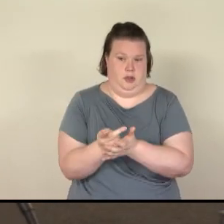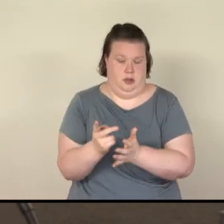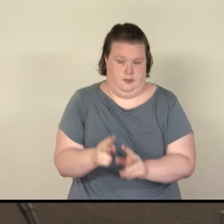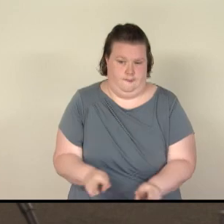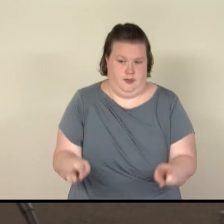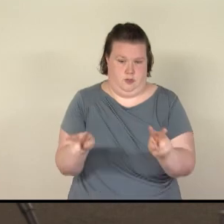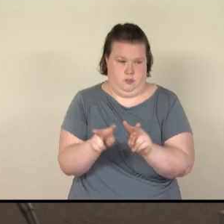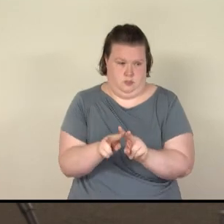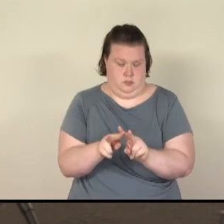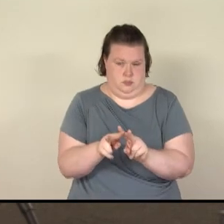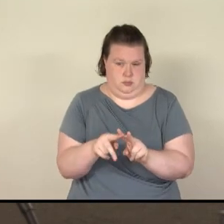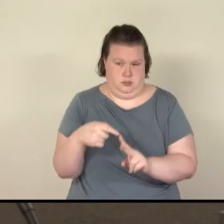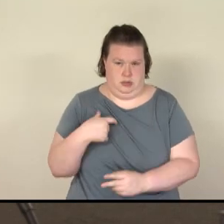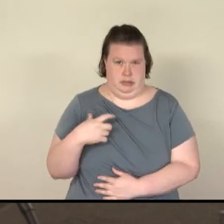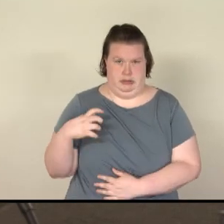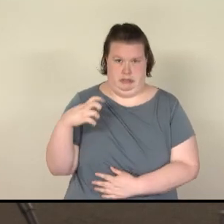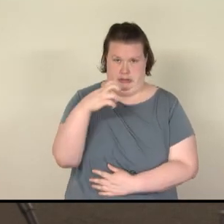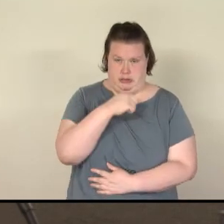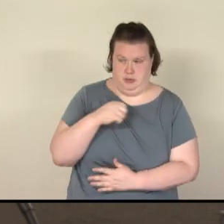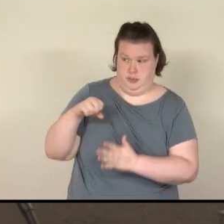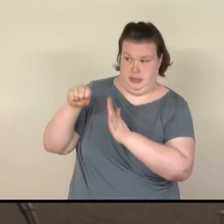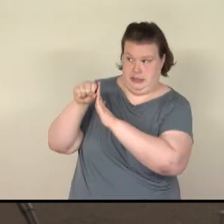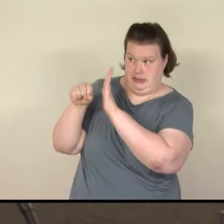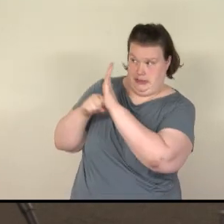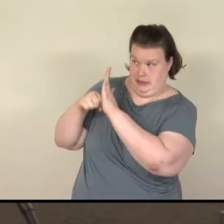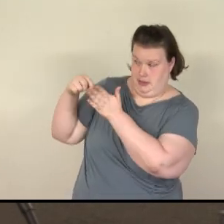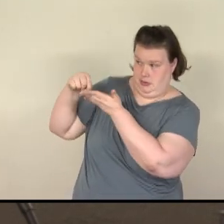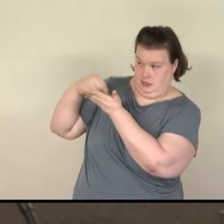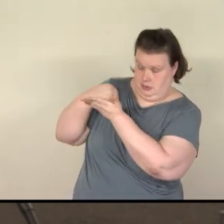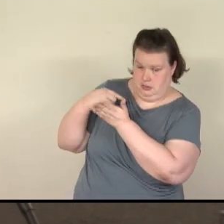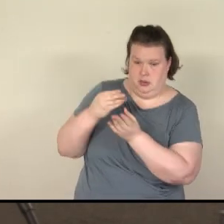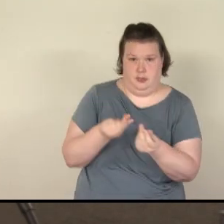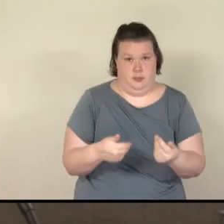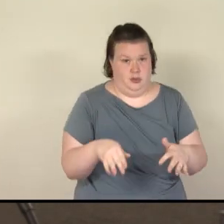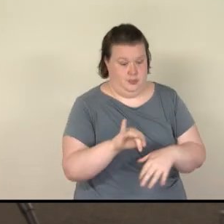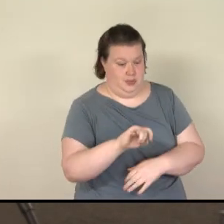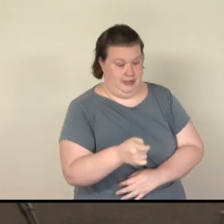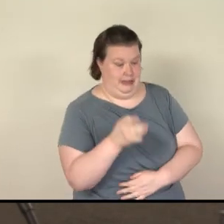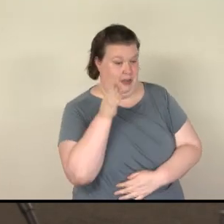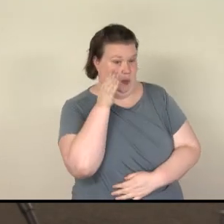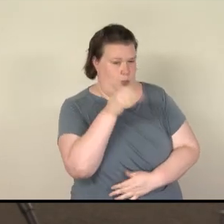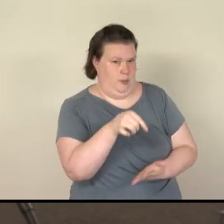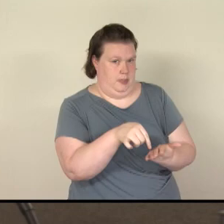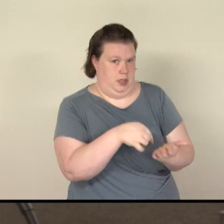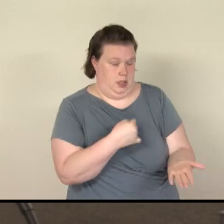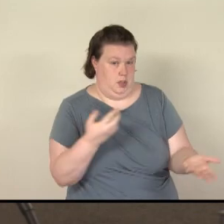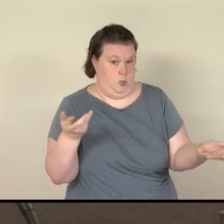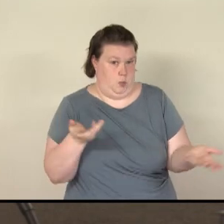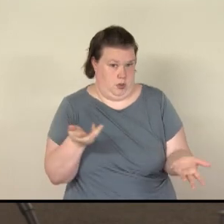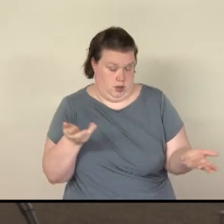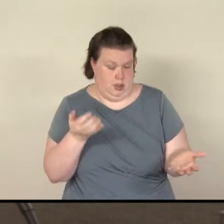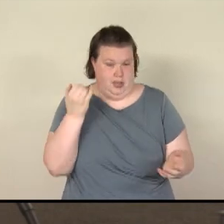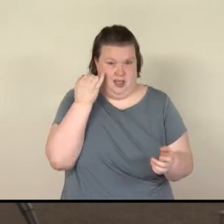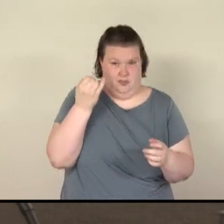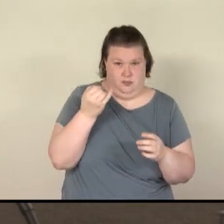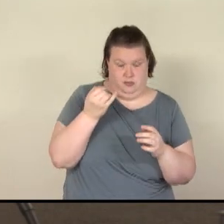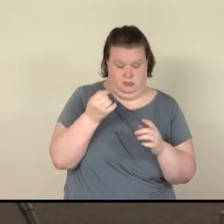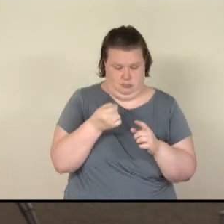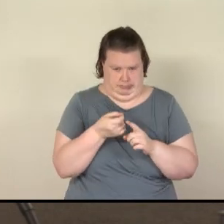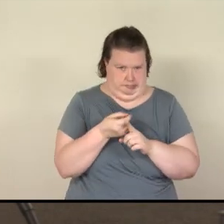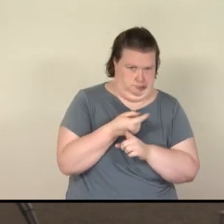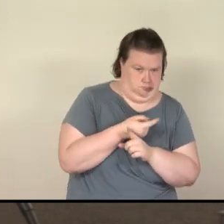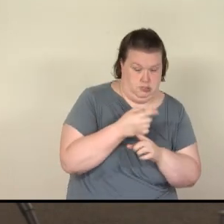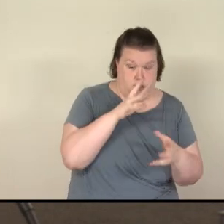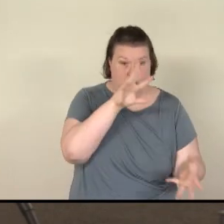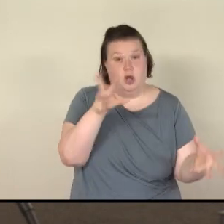I estimate what the state revenue is and what the property tax revenue is going to be, even if we're off a little bit, in